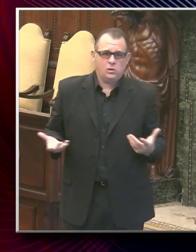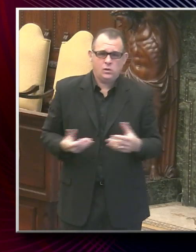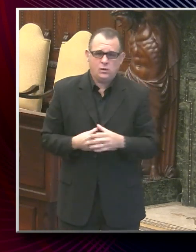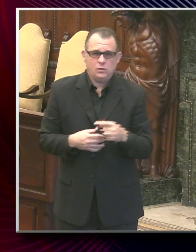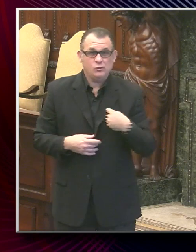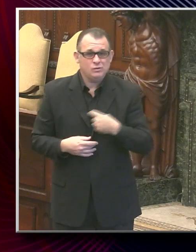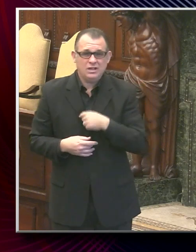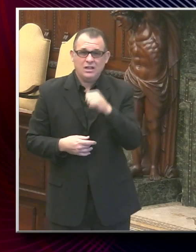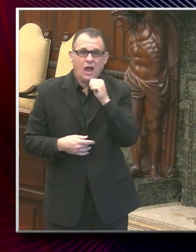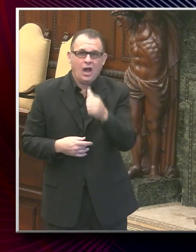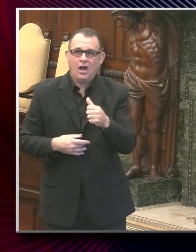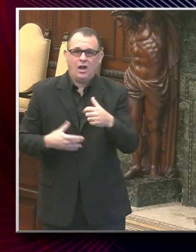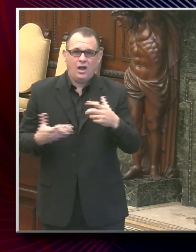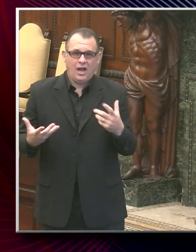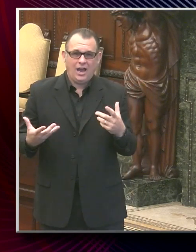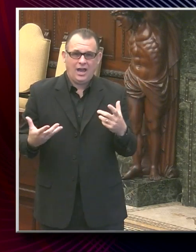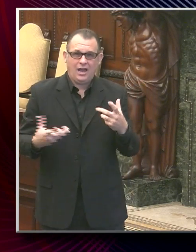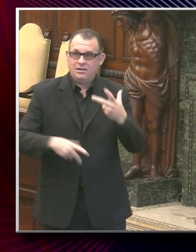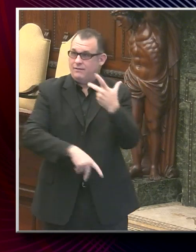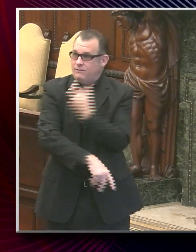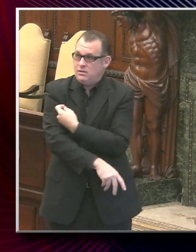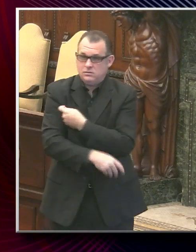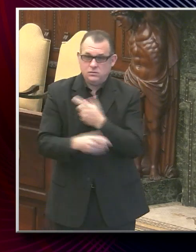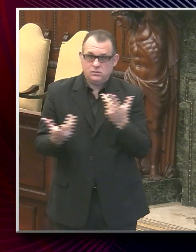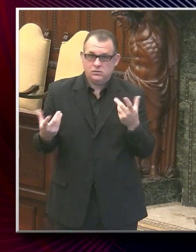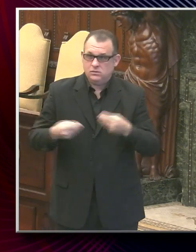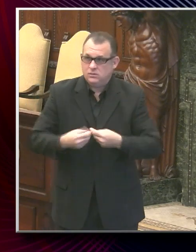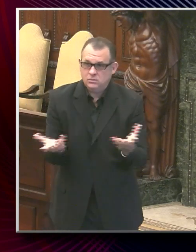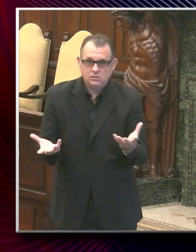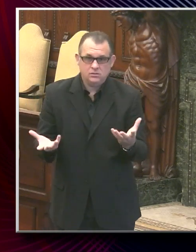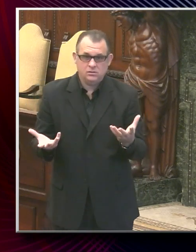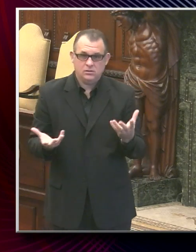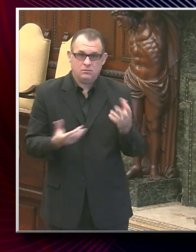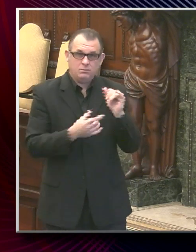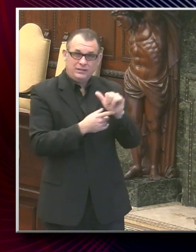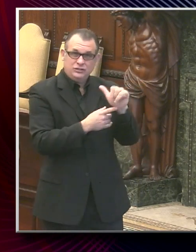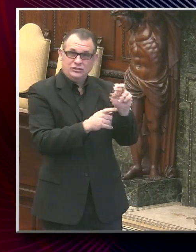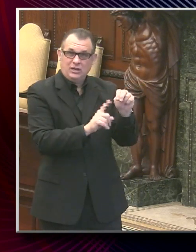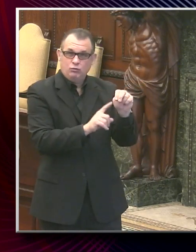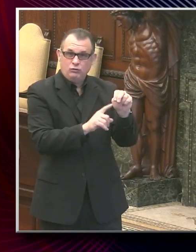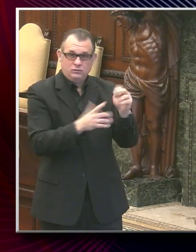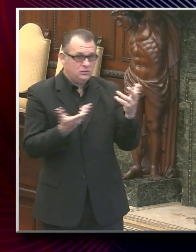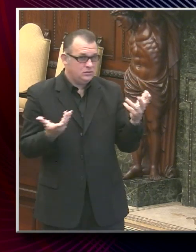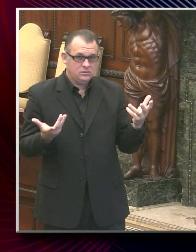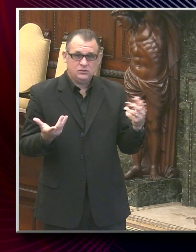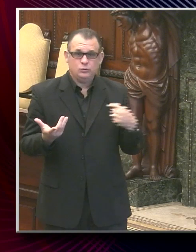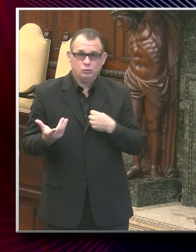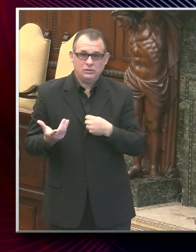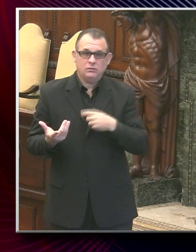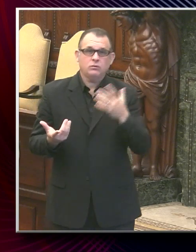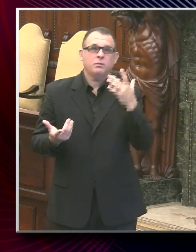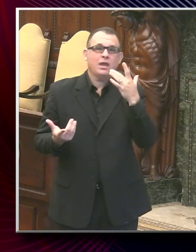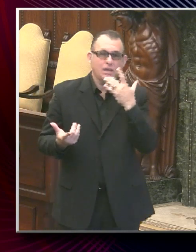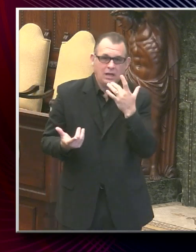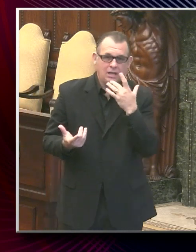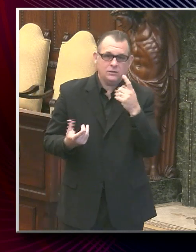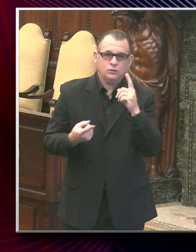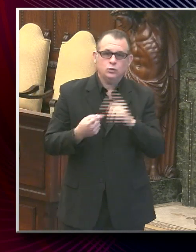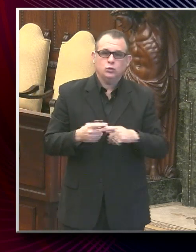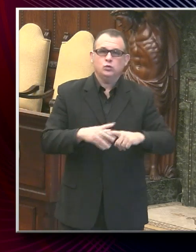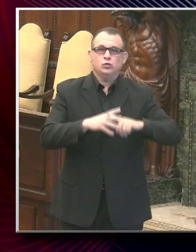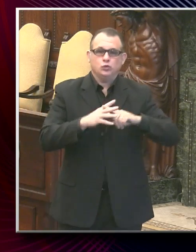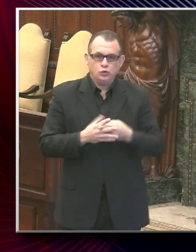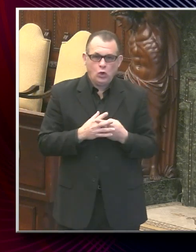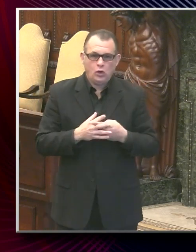deploying a vaccine and be free of this virus in January. We would be lucky if we were starting to deploy at that time. So this is the safe way to